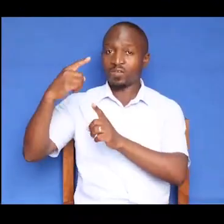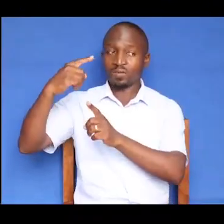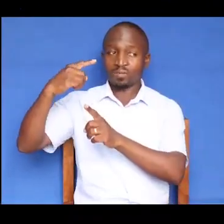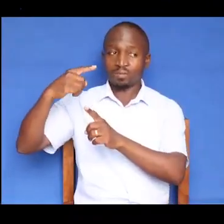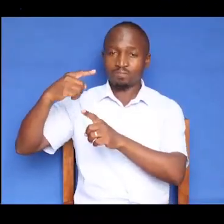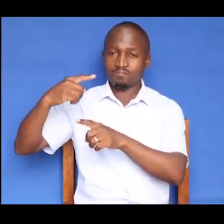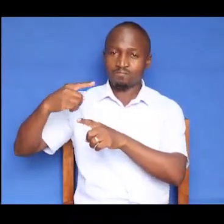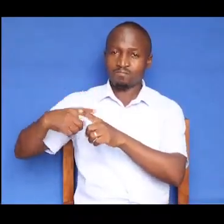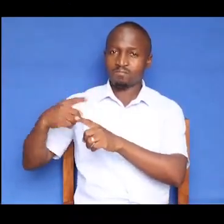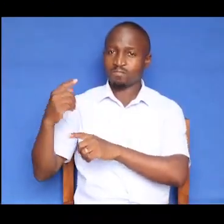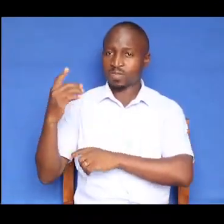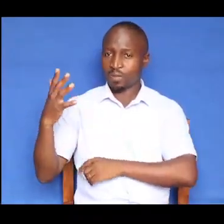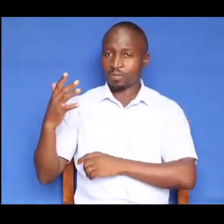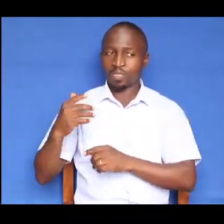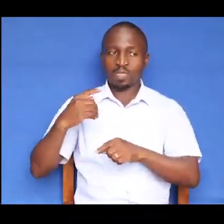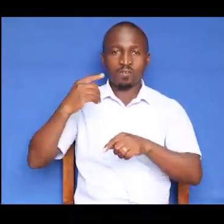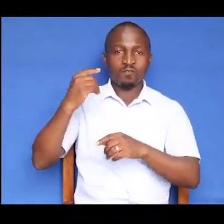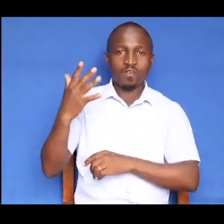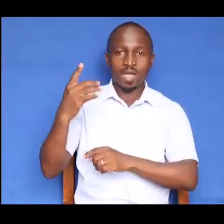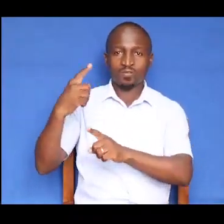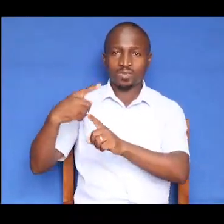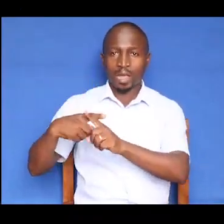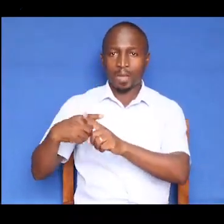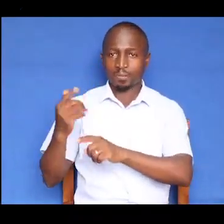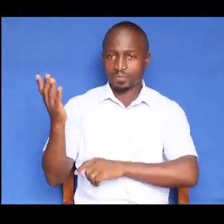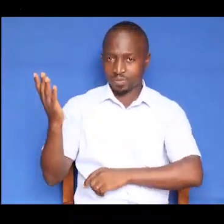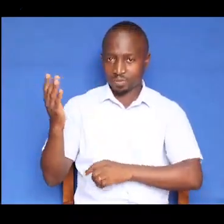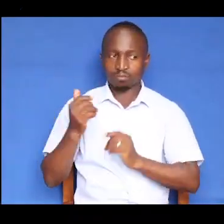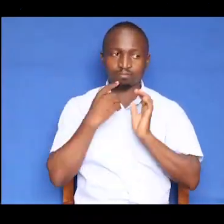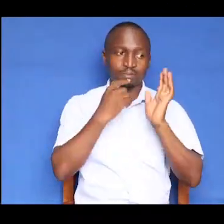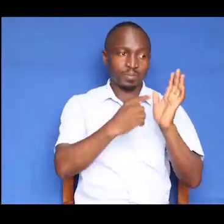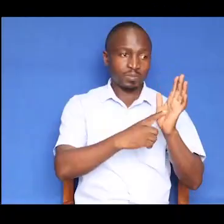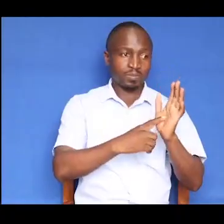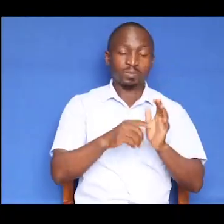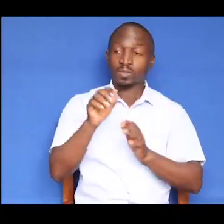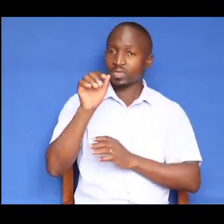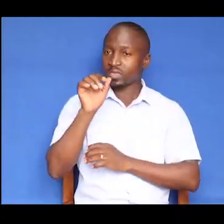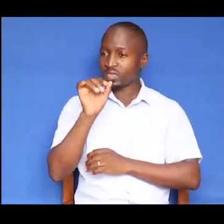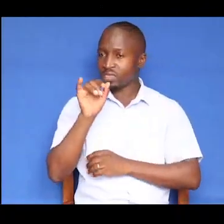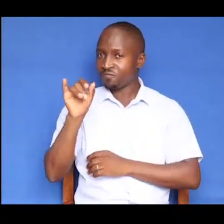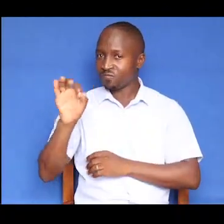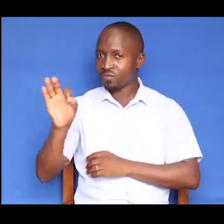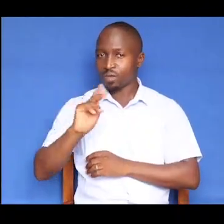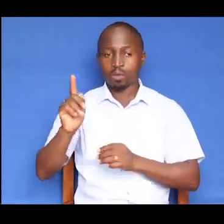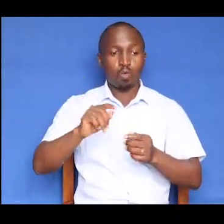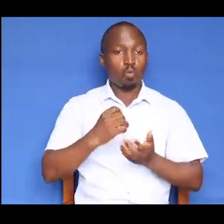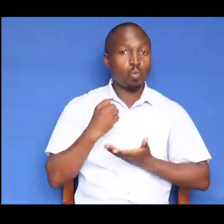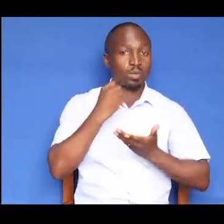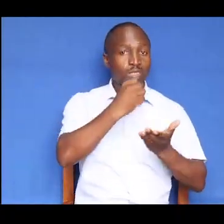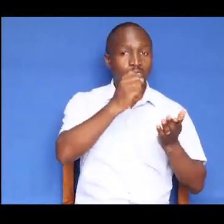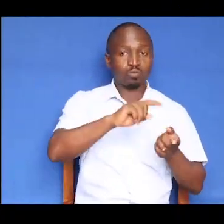times. We get 5 times. This means if investment will change,